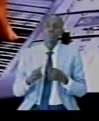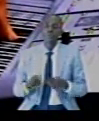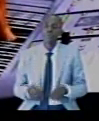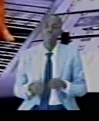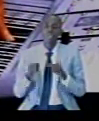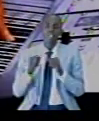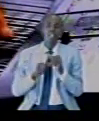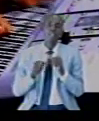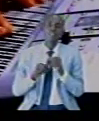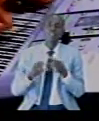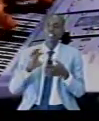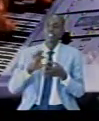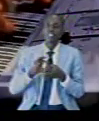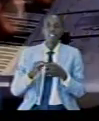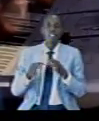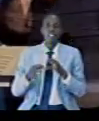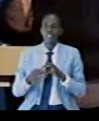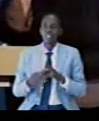To break every